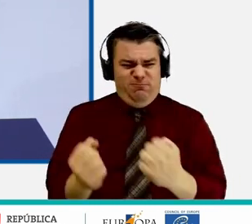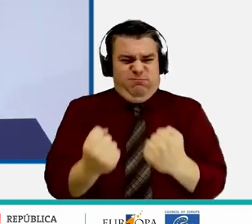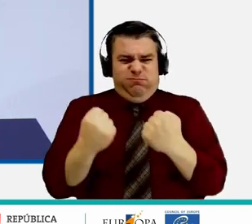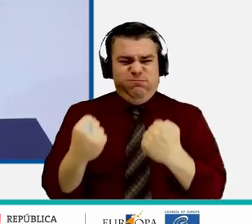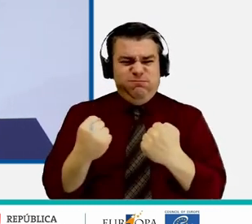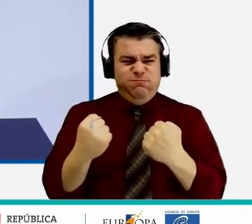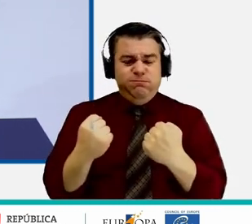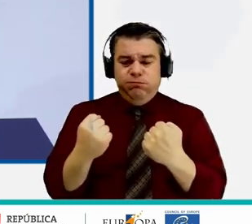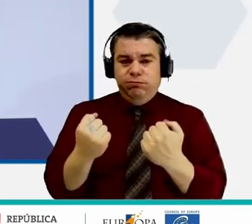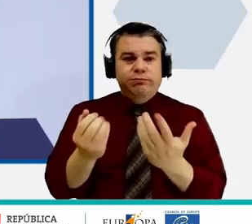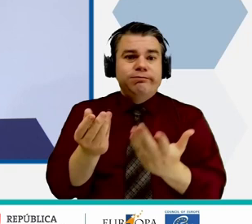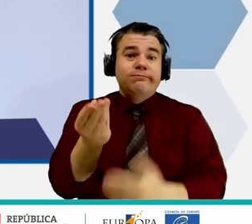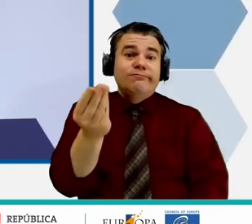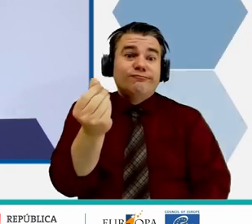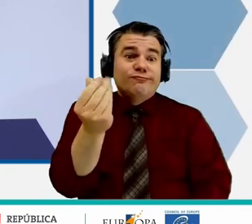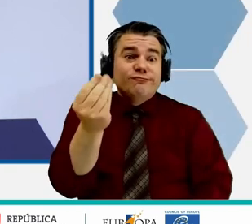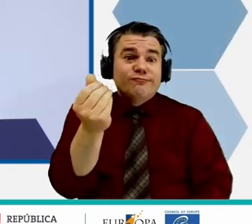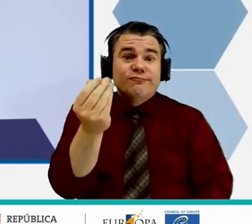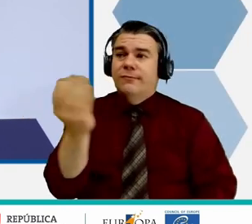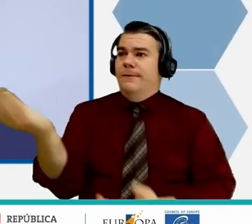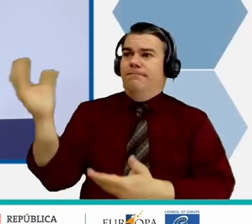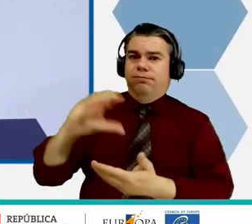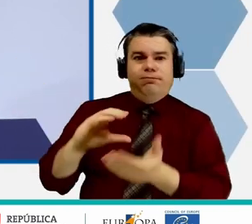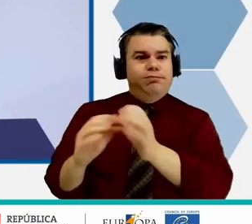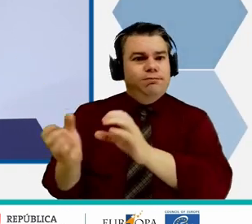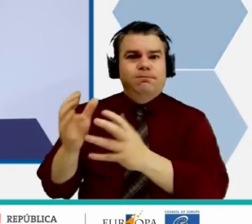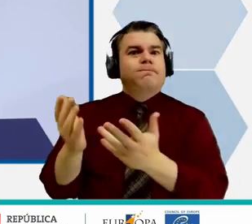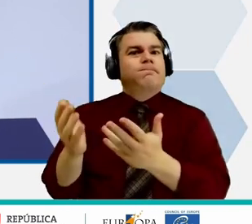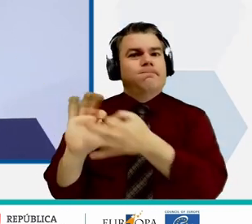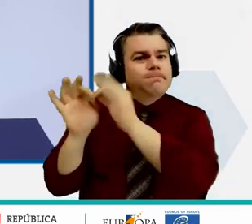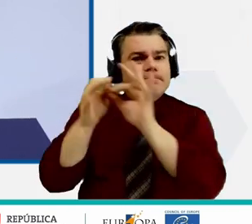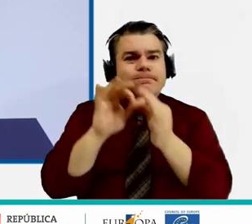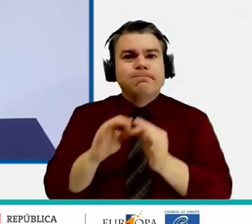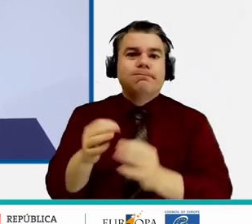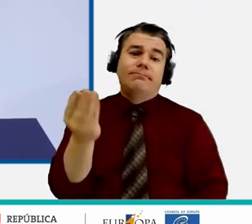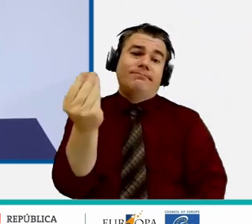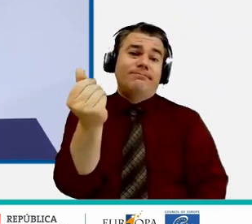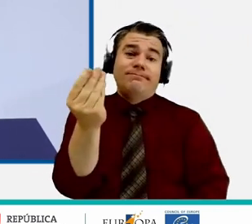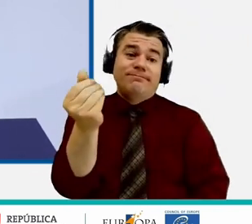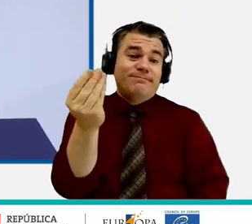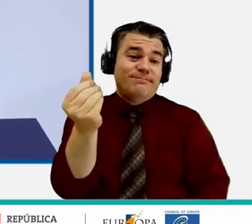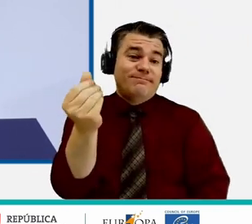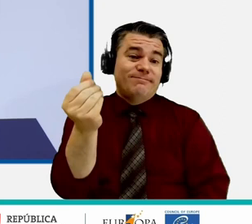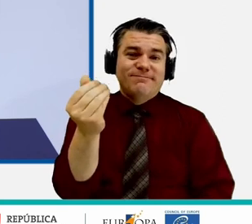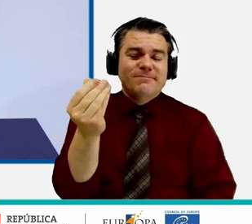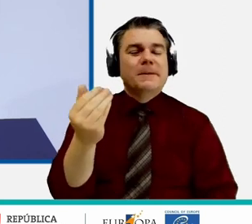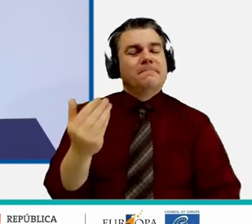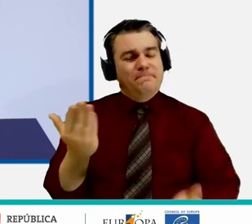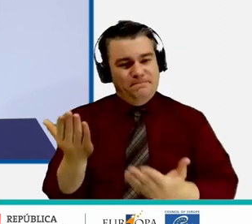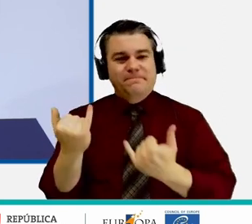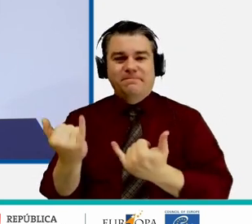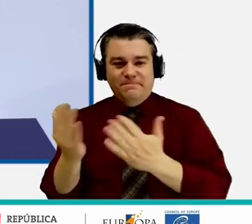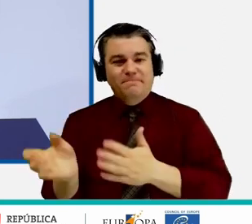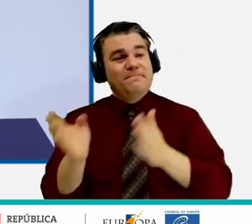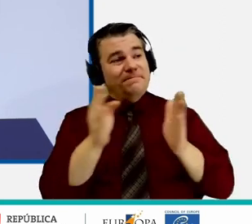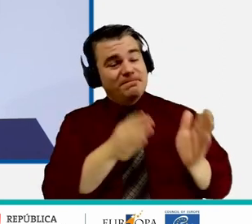resources. To implement resilience, cities need access to funding. Now I'm pleased to welcome